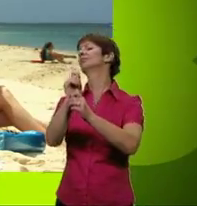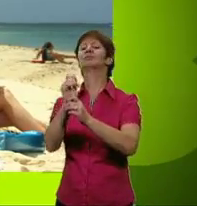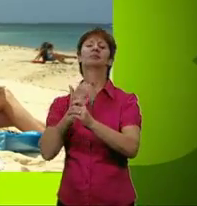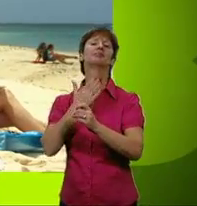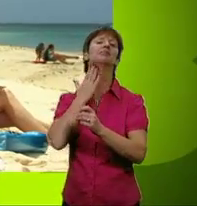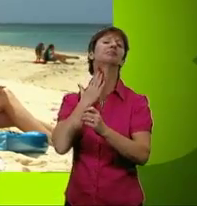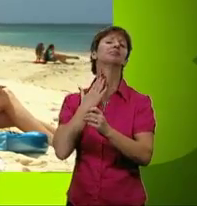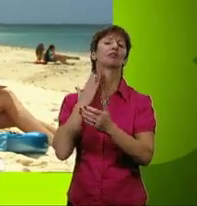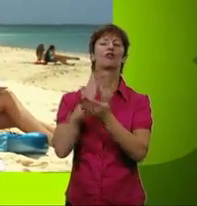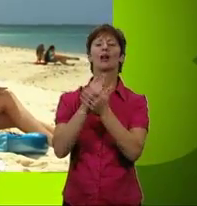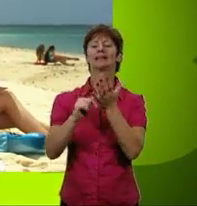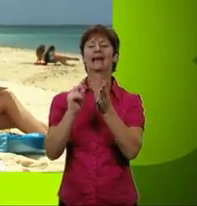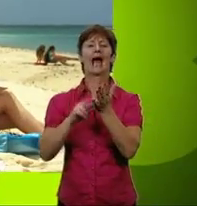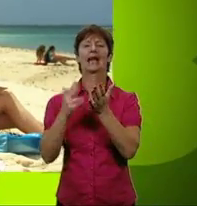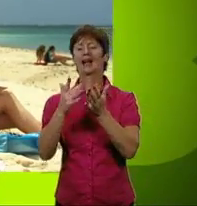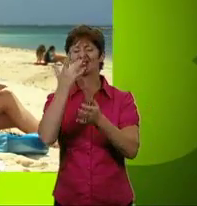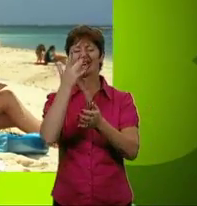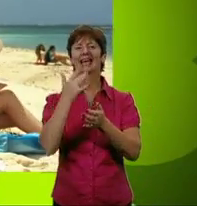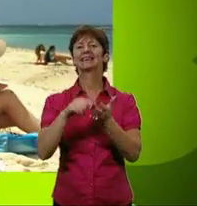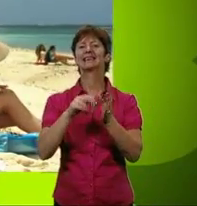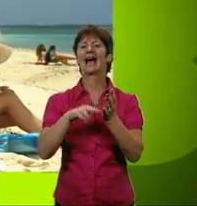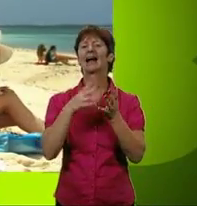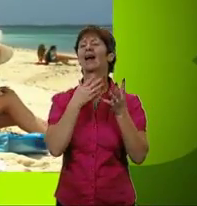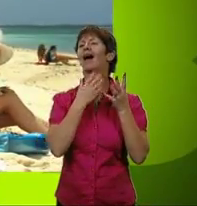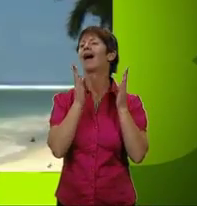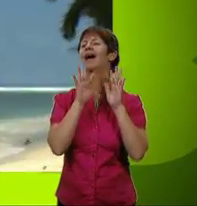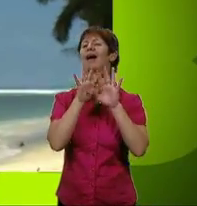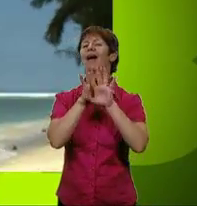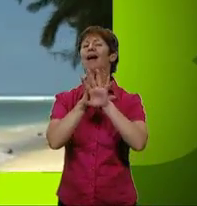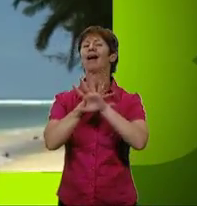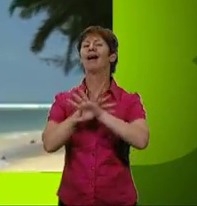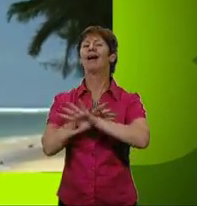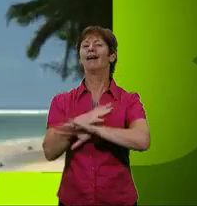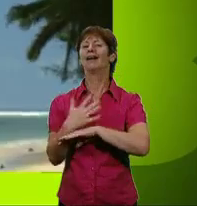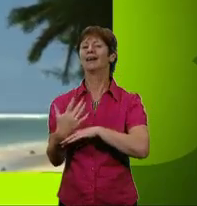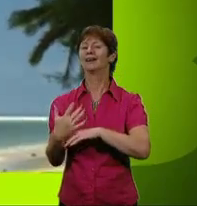My real tan's, like, totally blending in with my fake tan now.